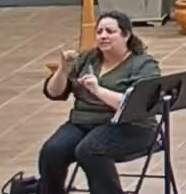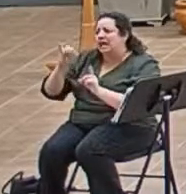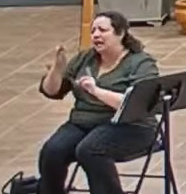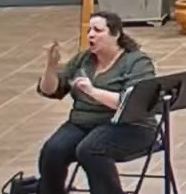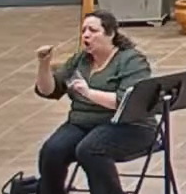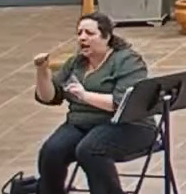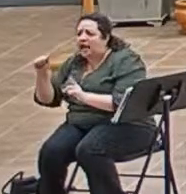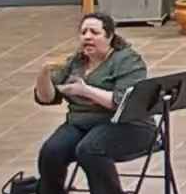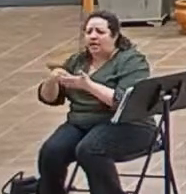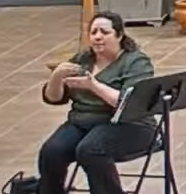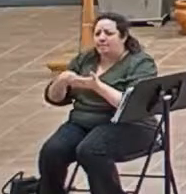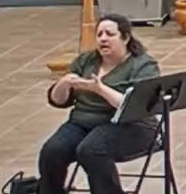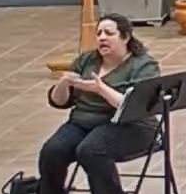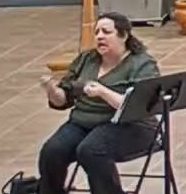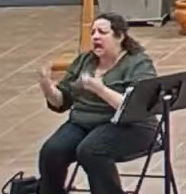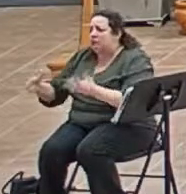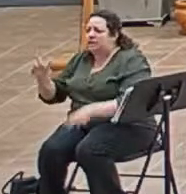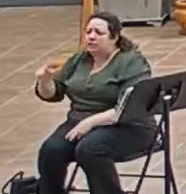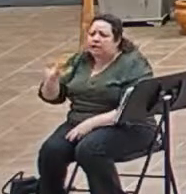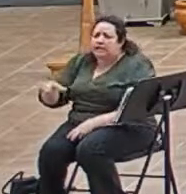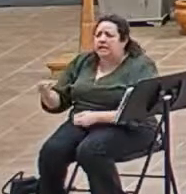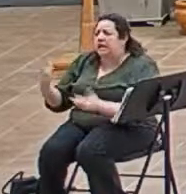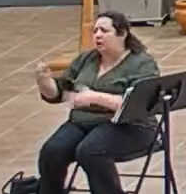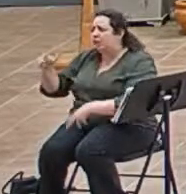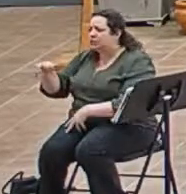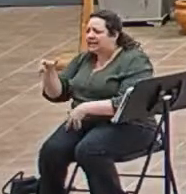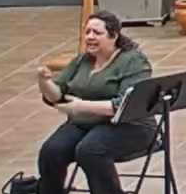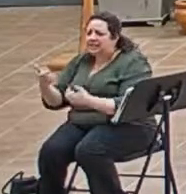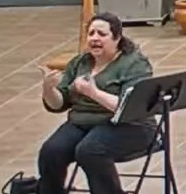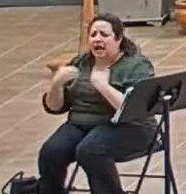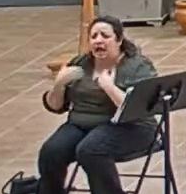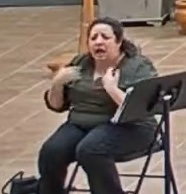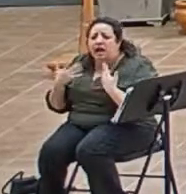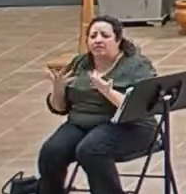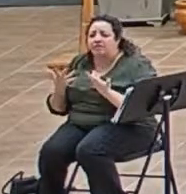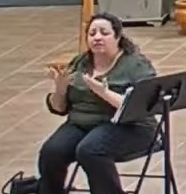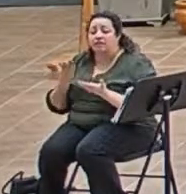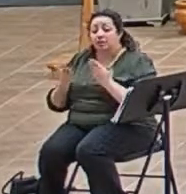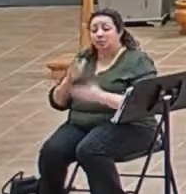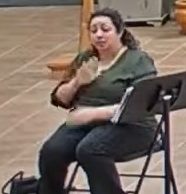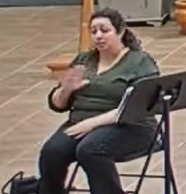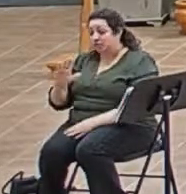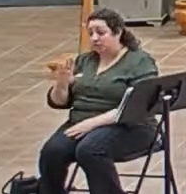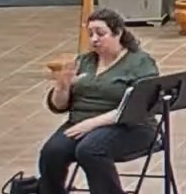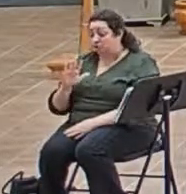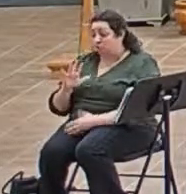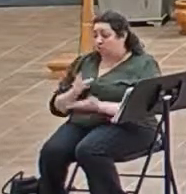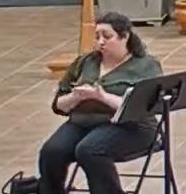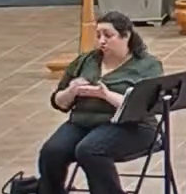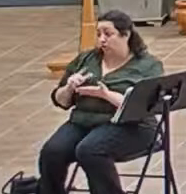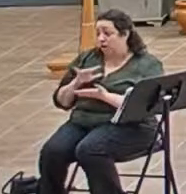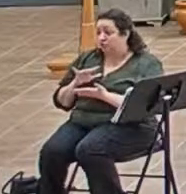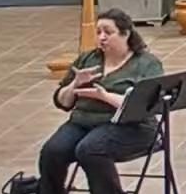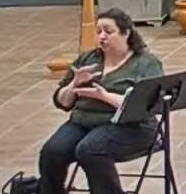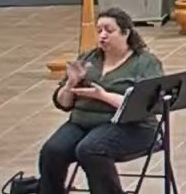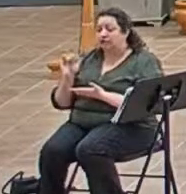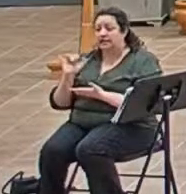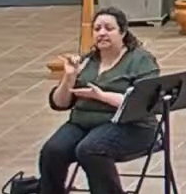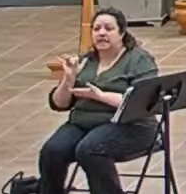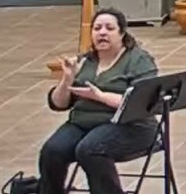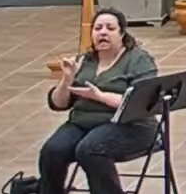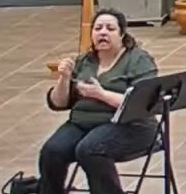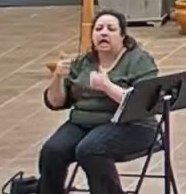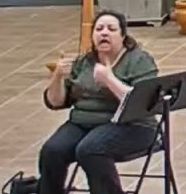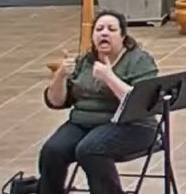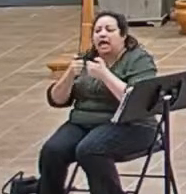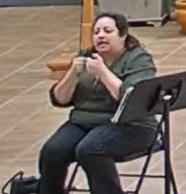have. Maybe as a youth, your treasure is, the latest gaming console,